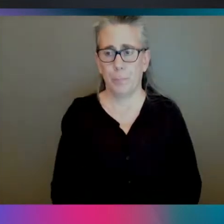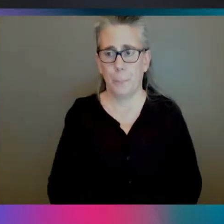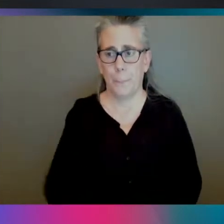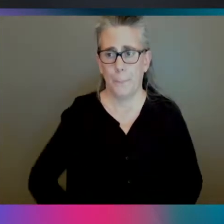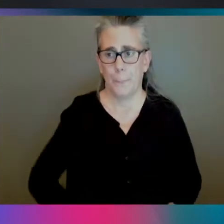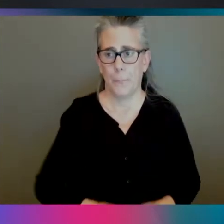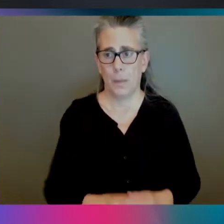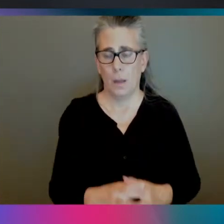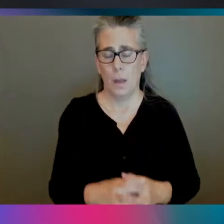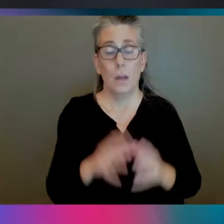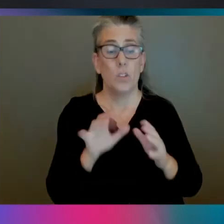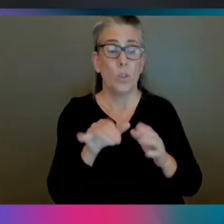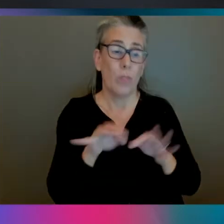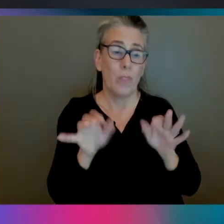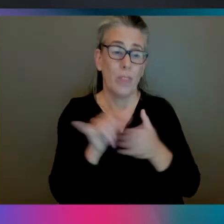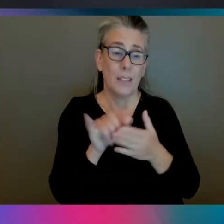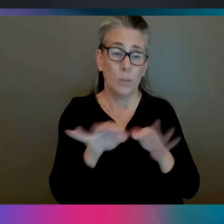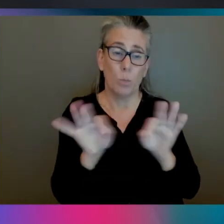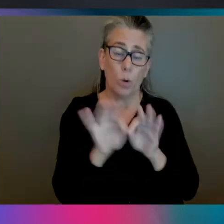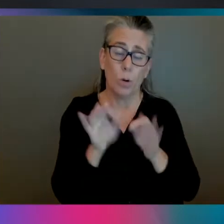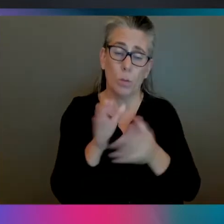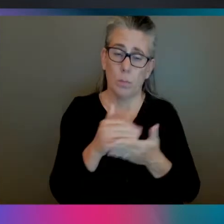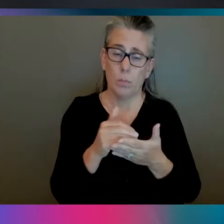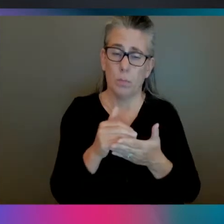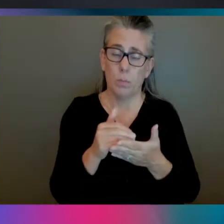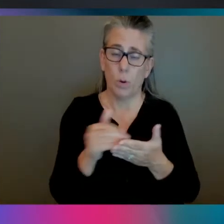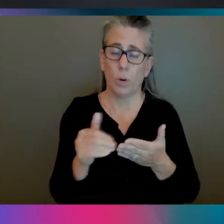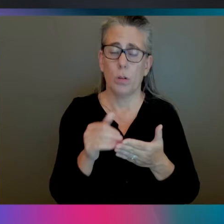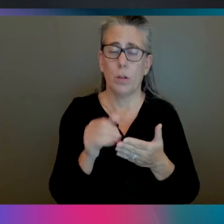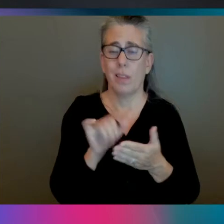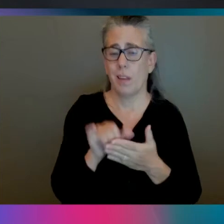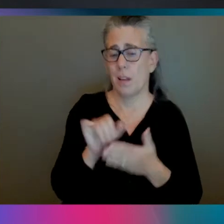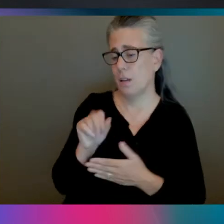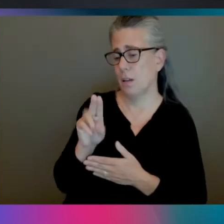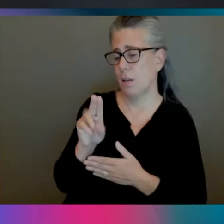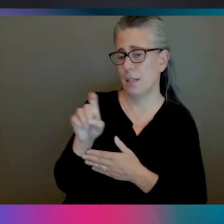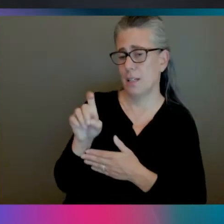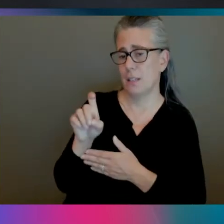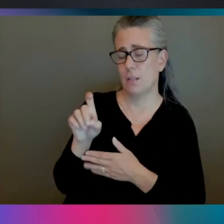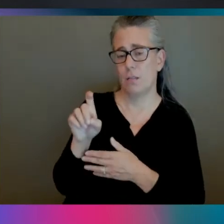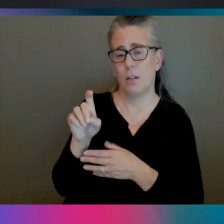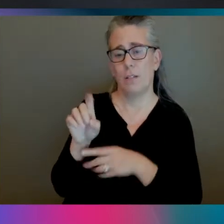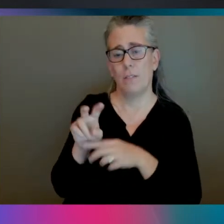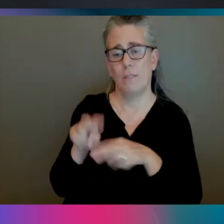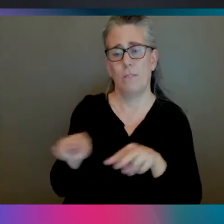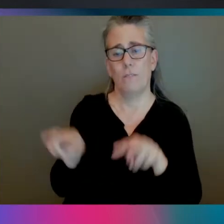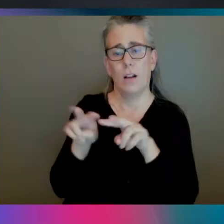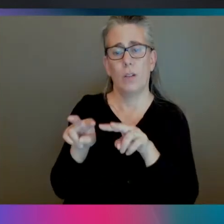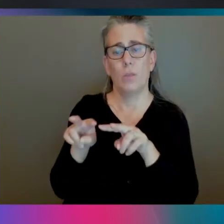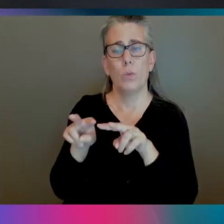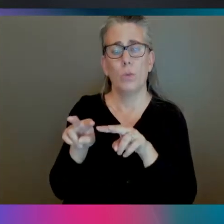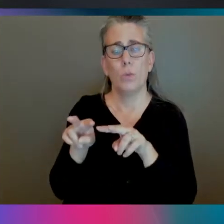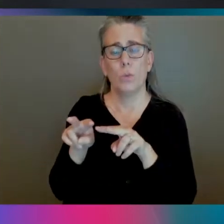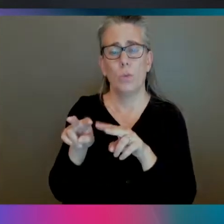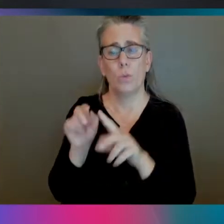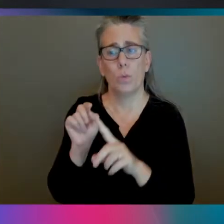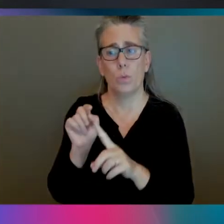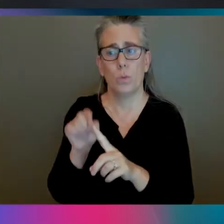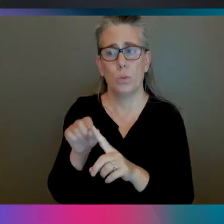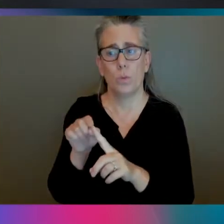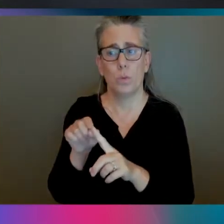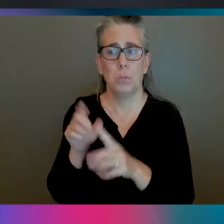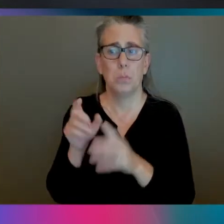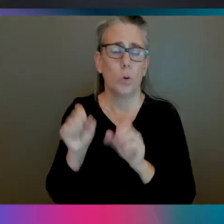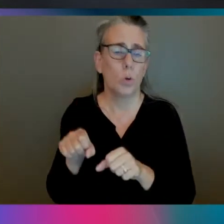that. So that's where those auxiliary values and auxiliary features come in, is to again, that could be